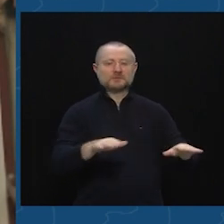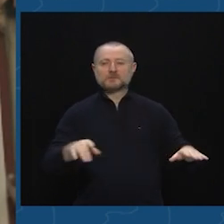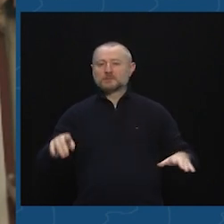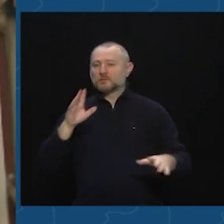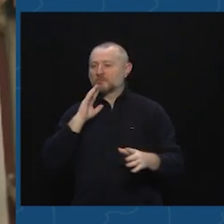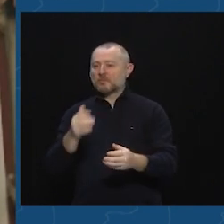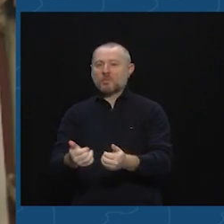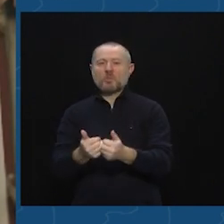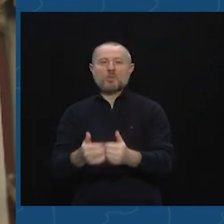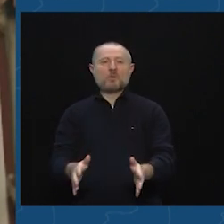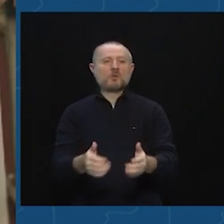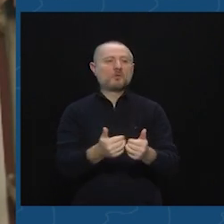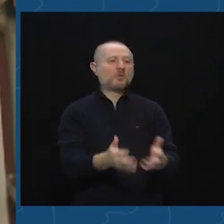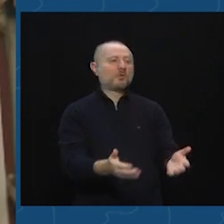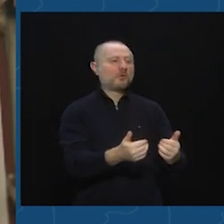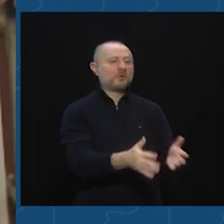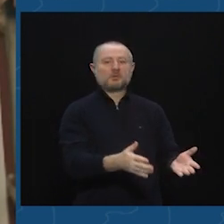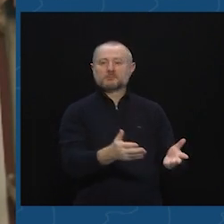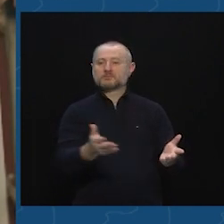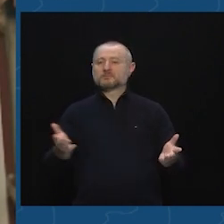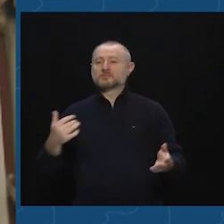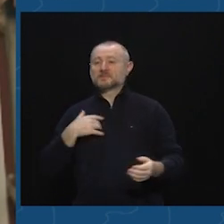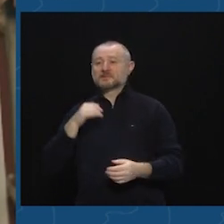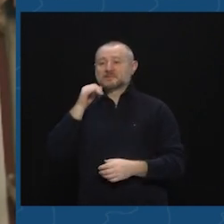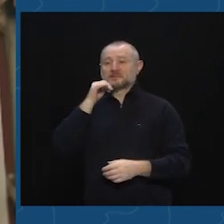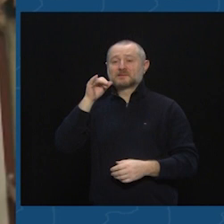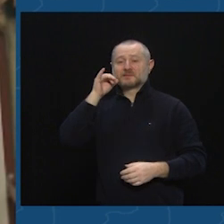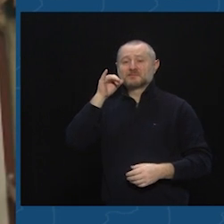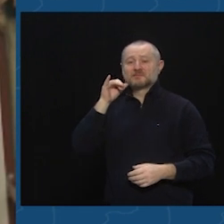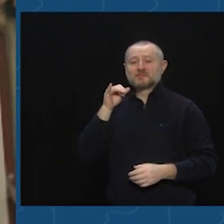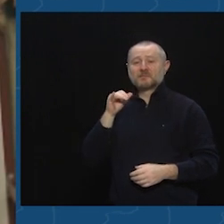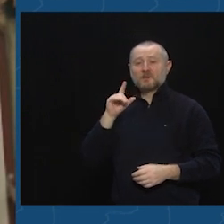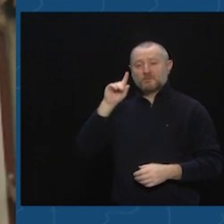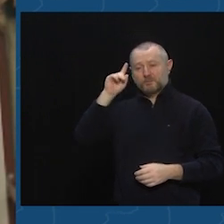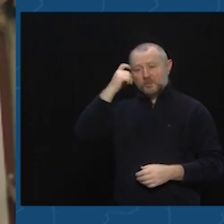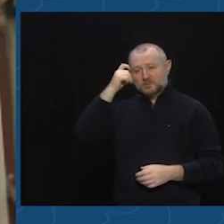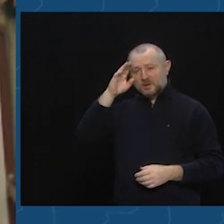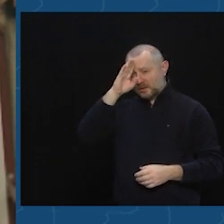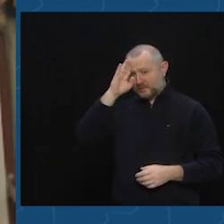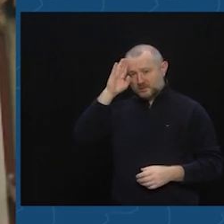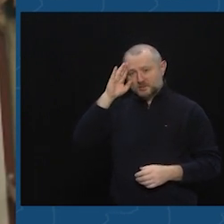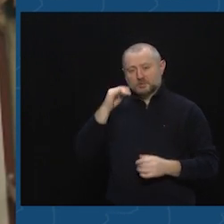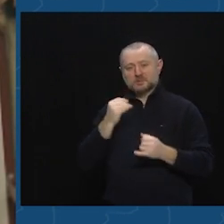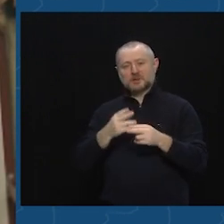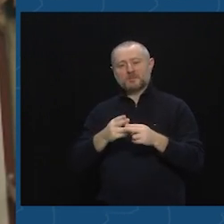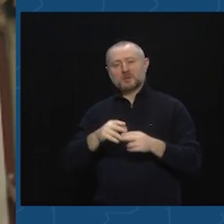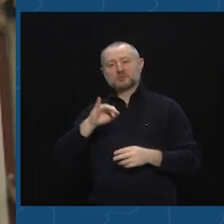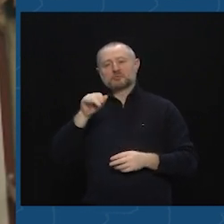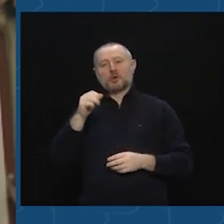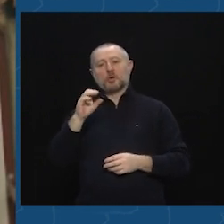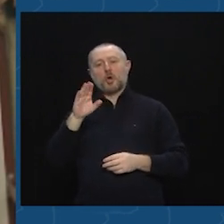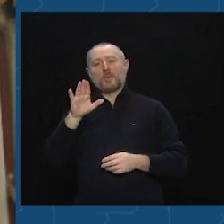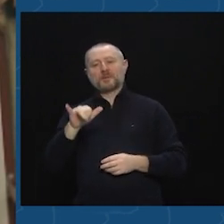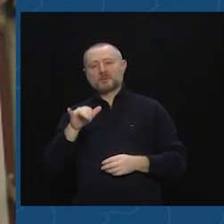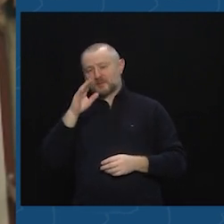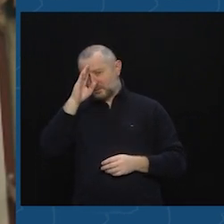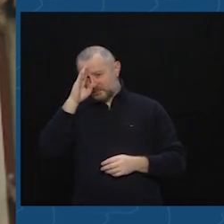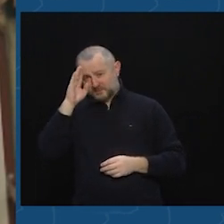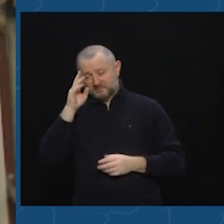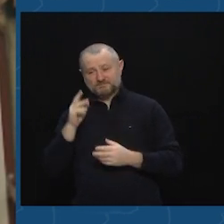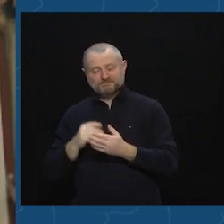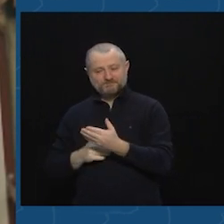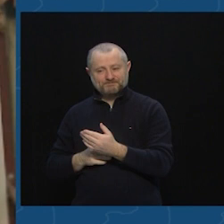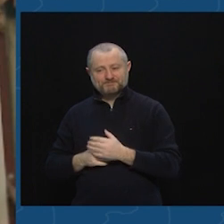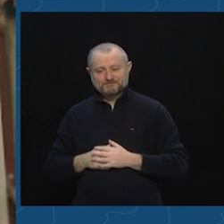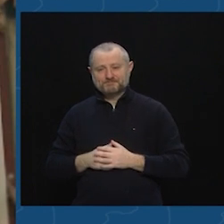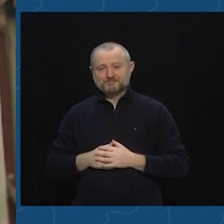Yesterday, in a hospital in the Bronx, Jacoby Hospital, the incident personified how urgent the